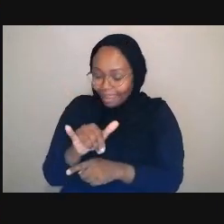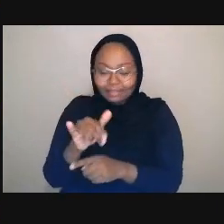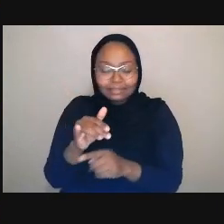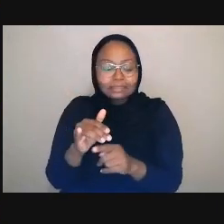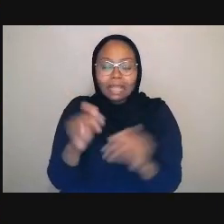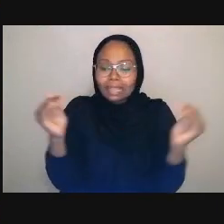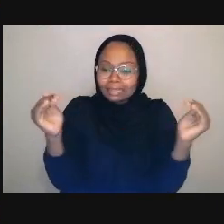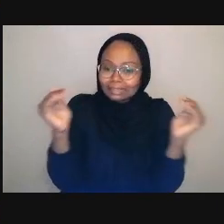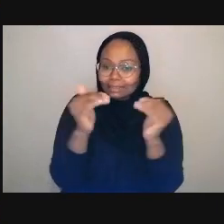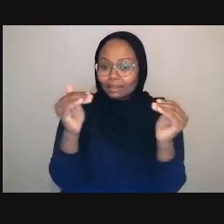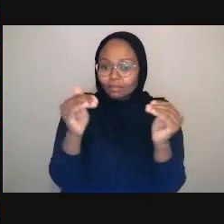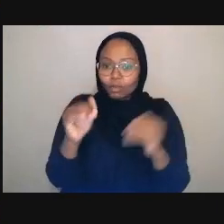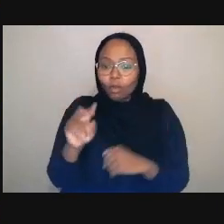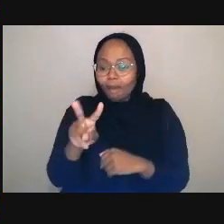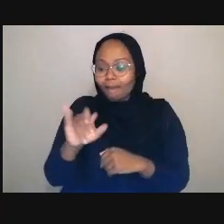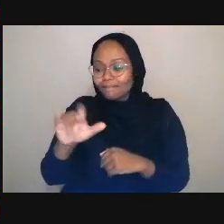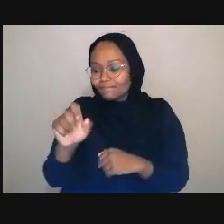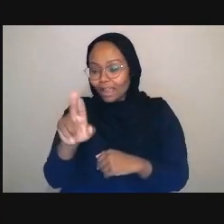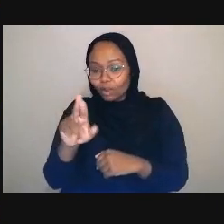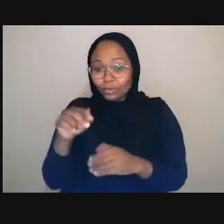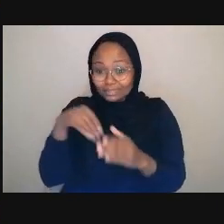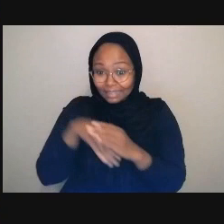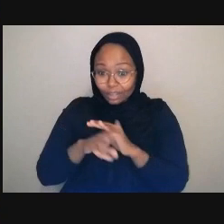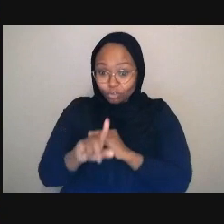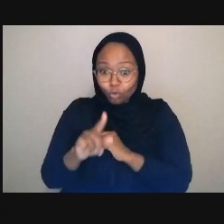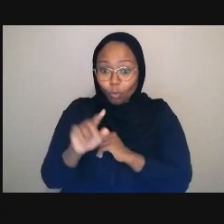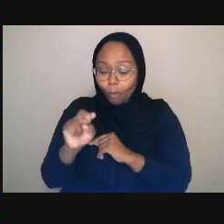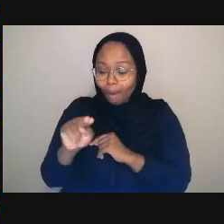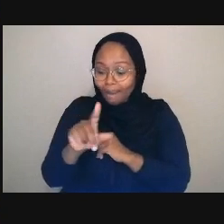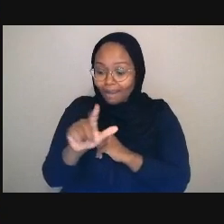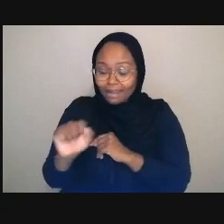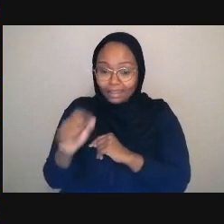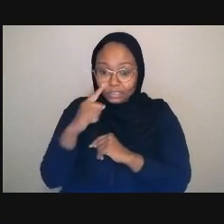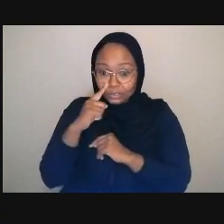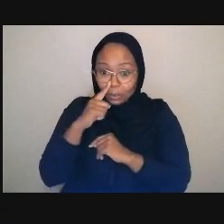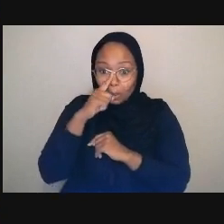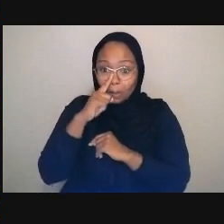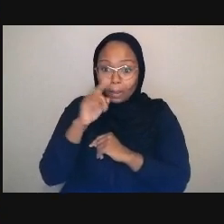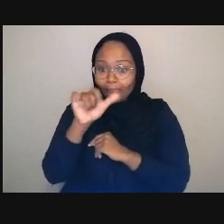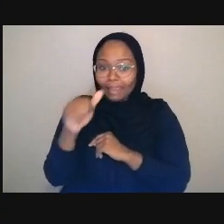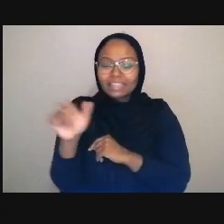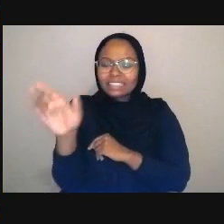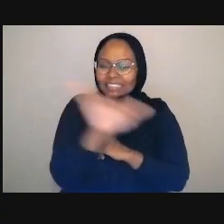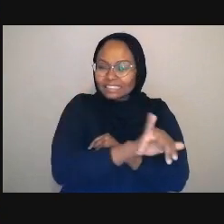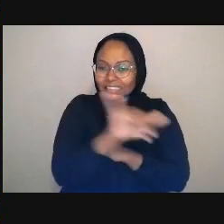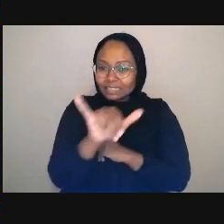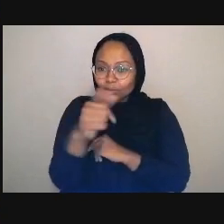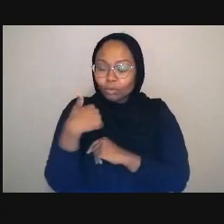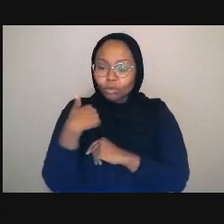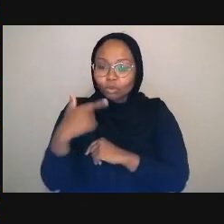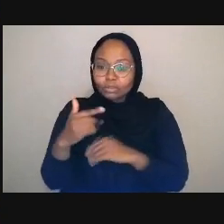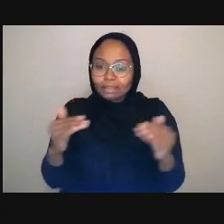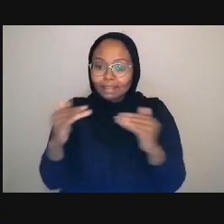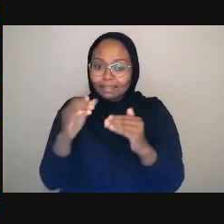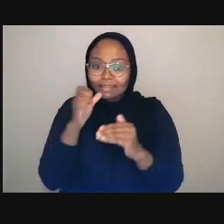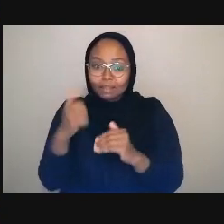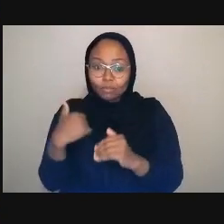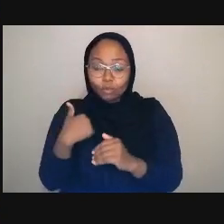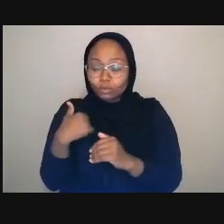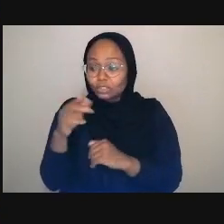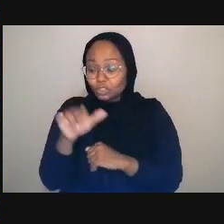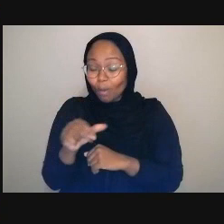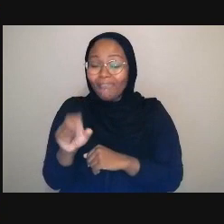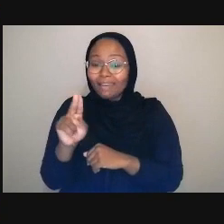nasopharynx is similar to the level of an unvaccinated person who's infected,